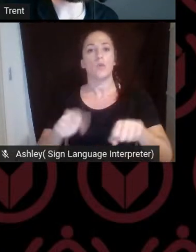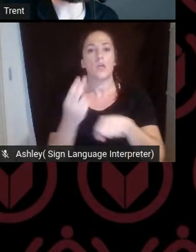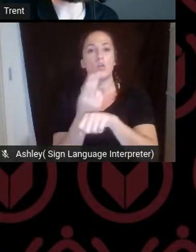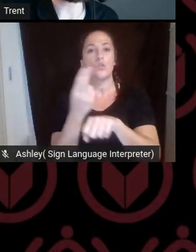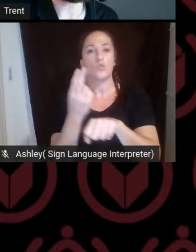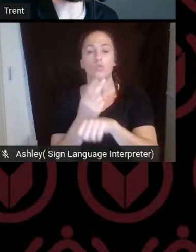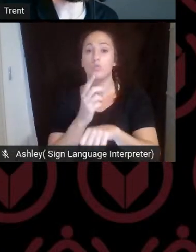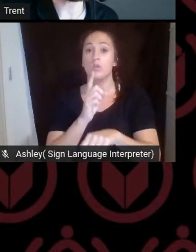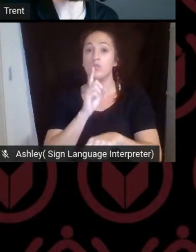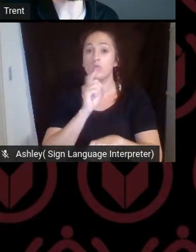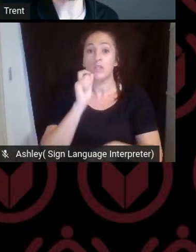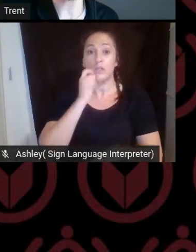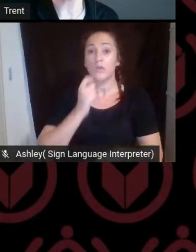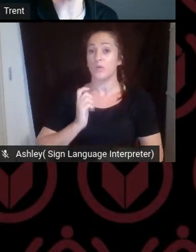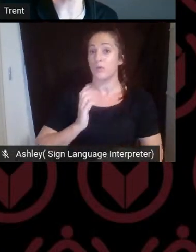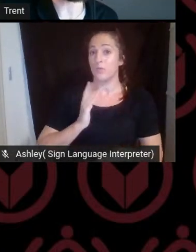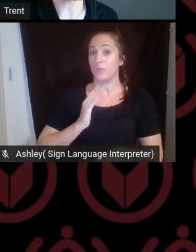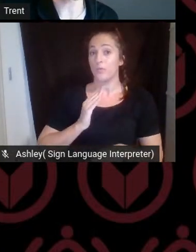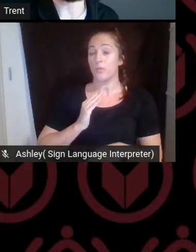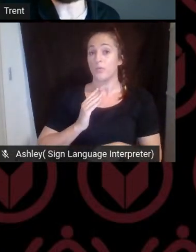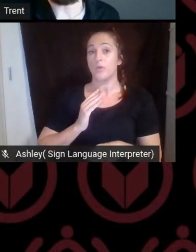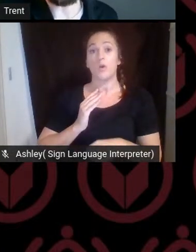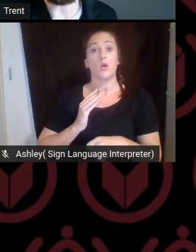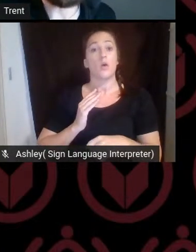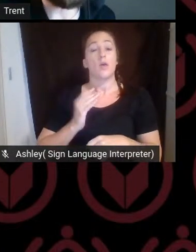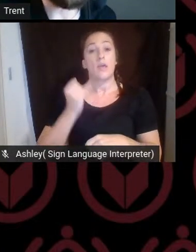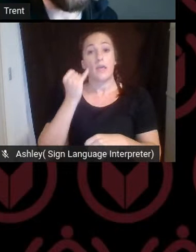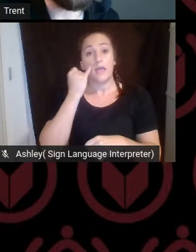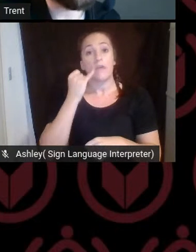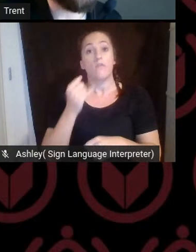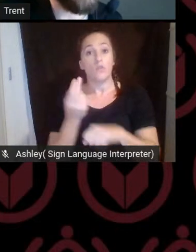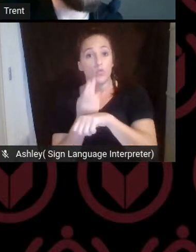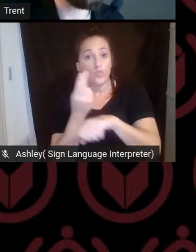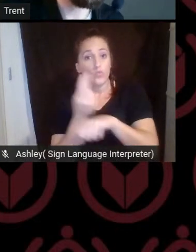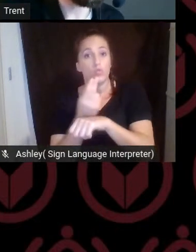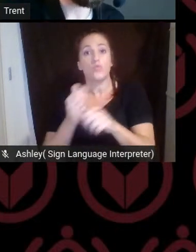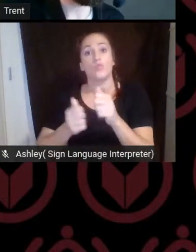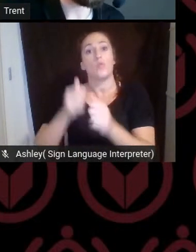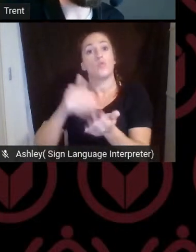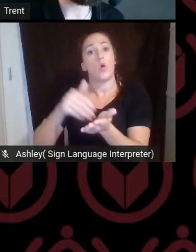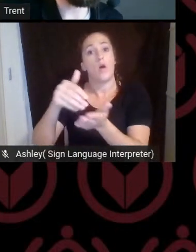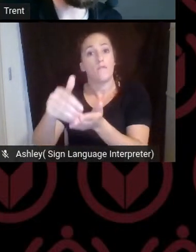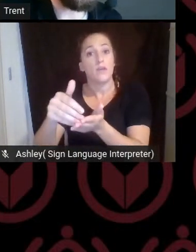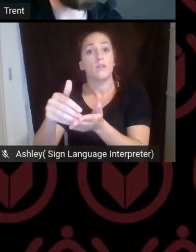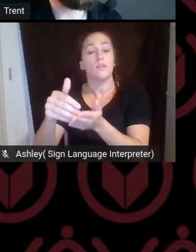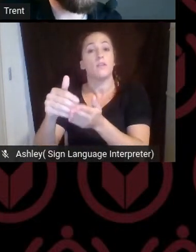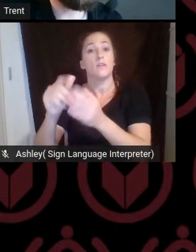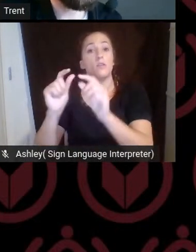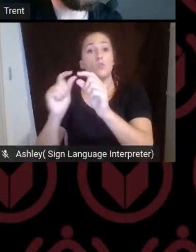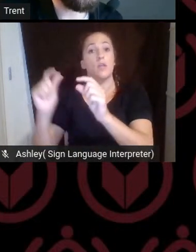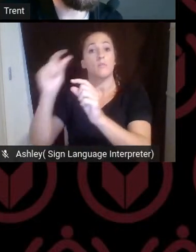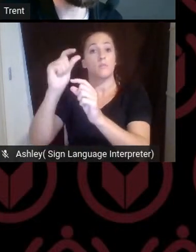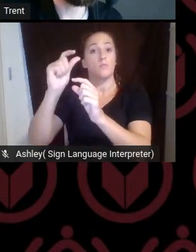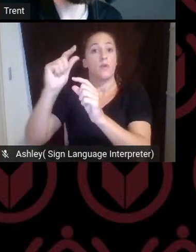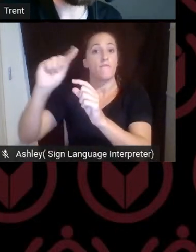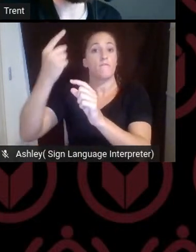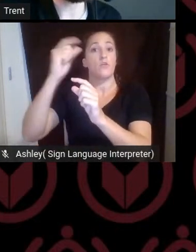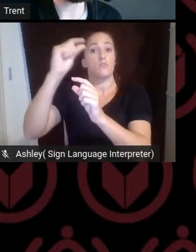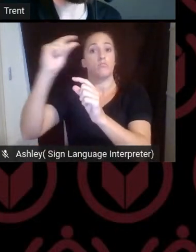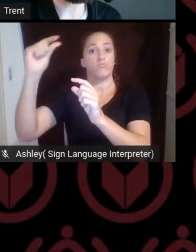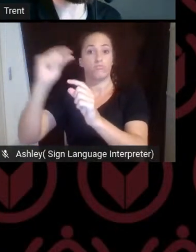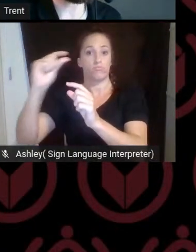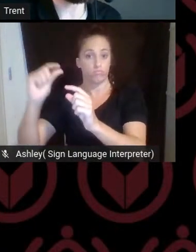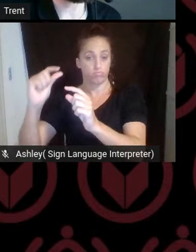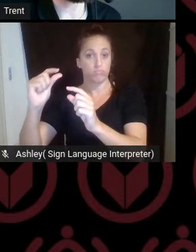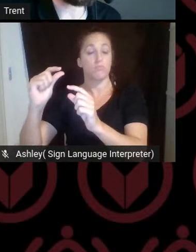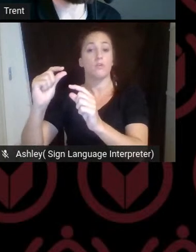about this is you can take the ones that you use most often. So for me, it's Gmail and Drive, and I might use Classroom often and Docs. And